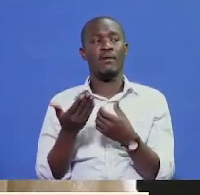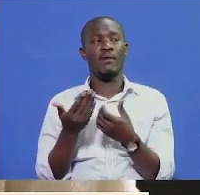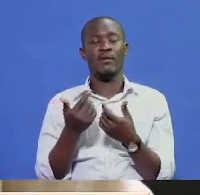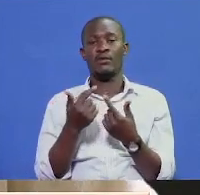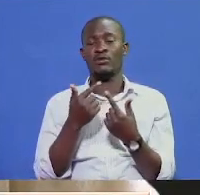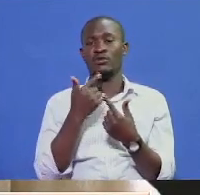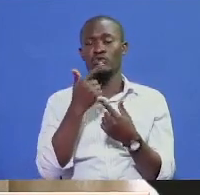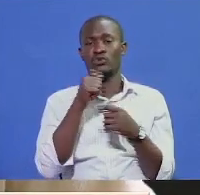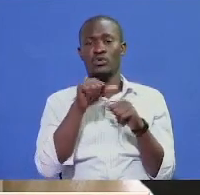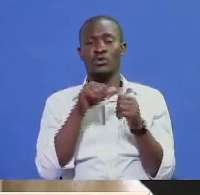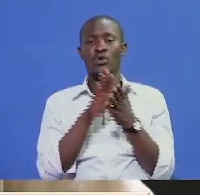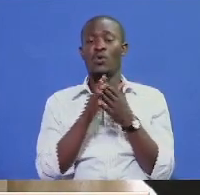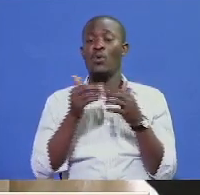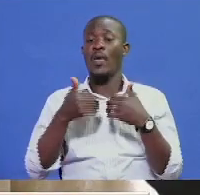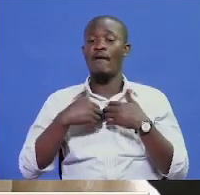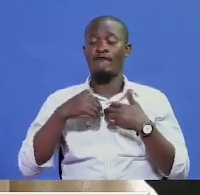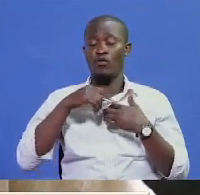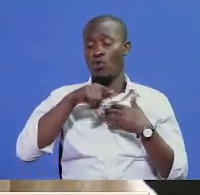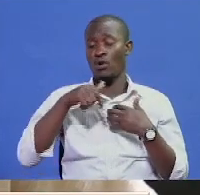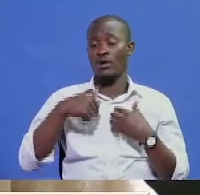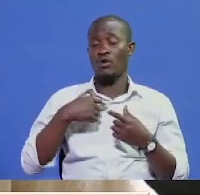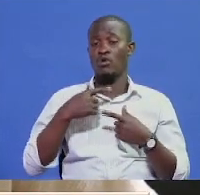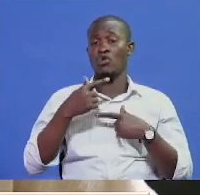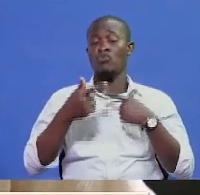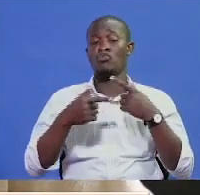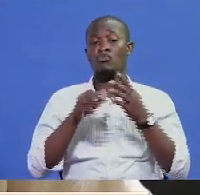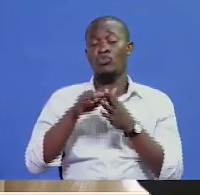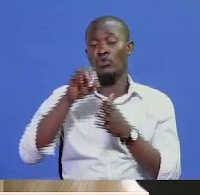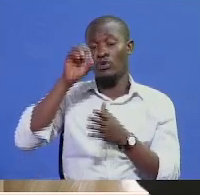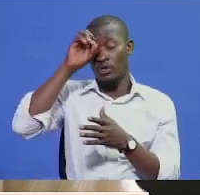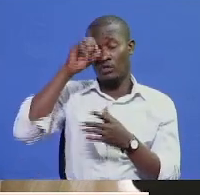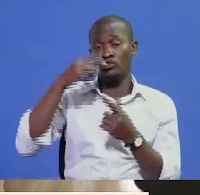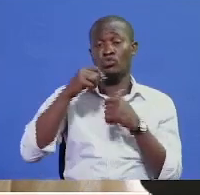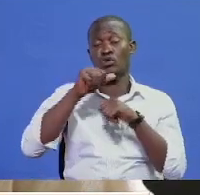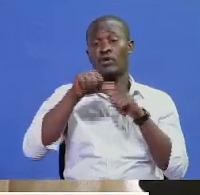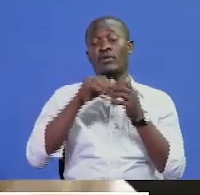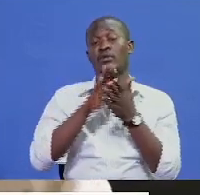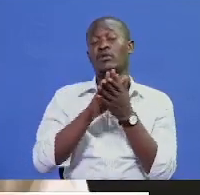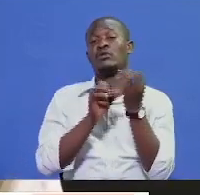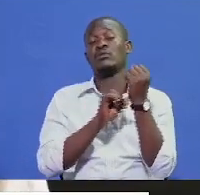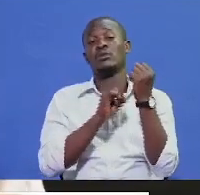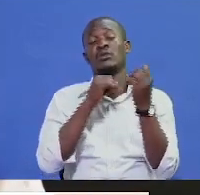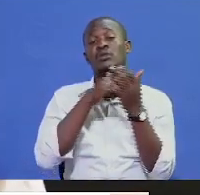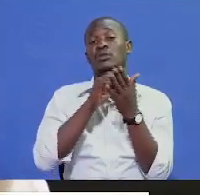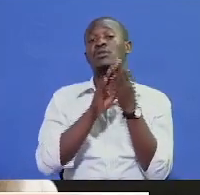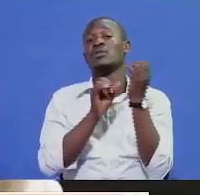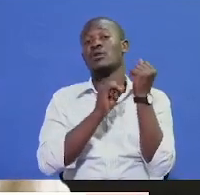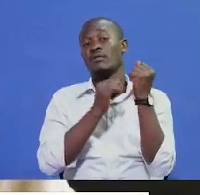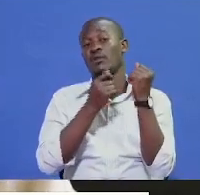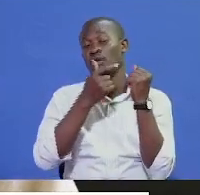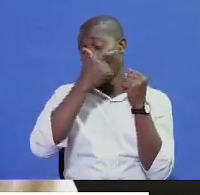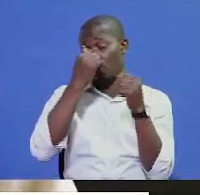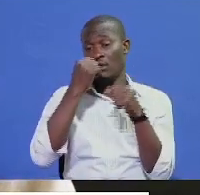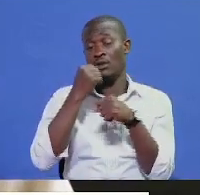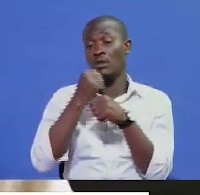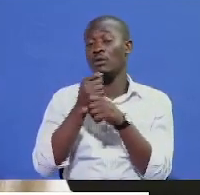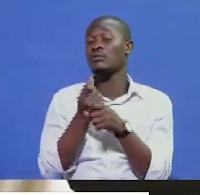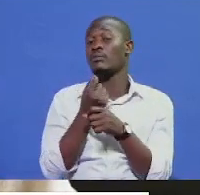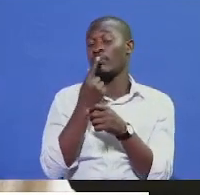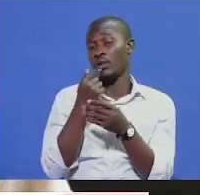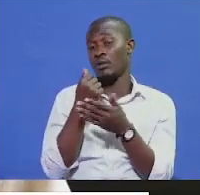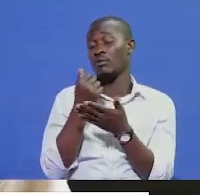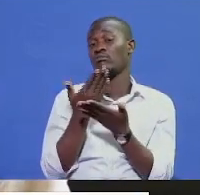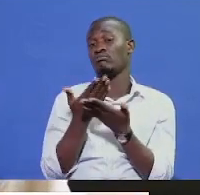gynecologists that we speak to, we have one of our own who goes and educates and talks about the safety. It's safe, for example, because I told you it's medical grade